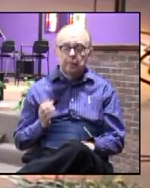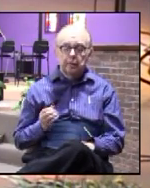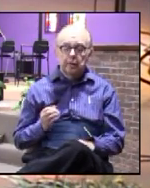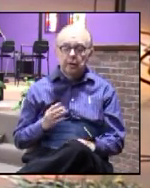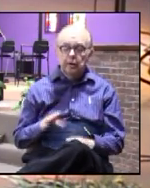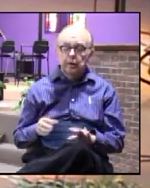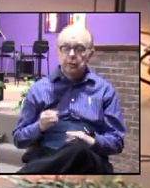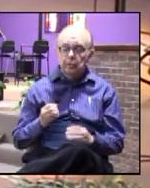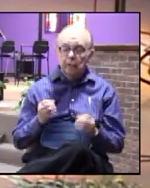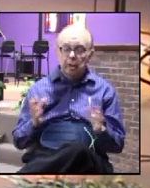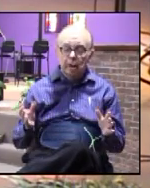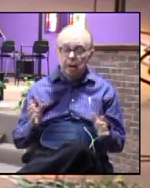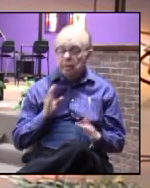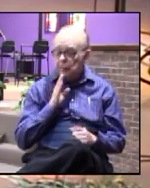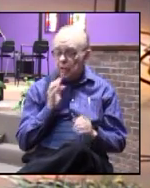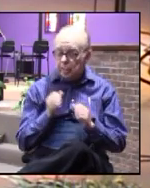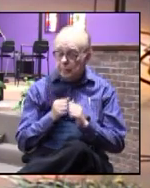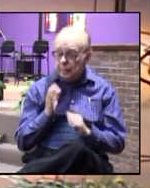God.